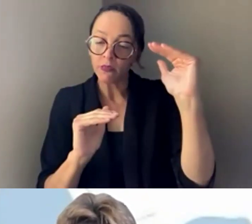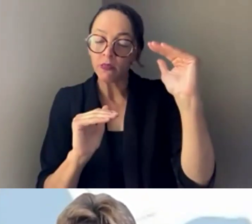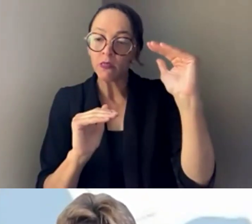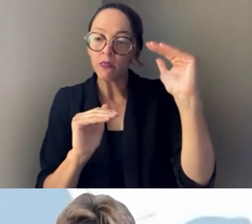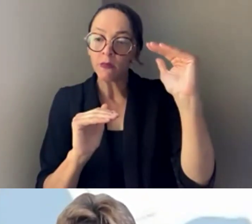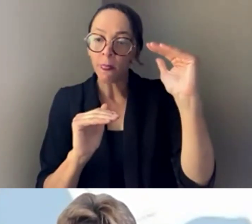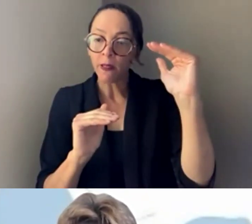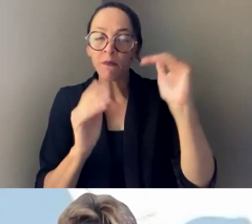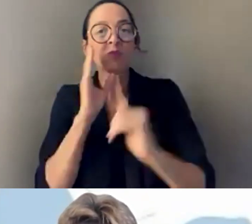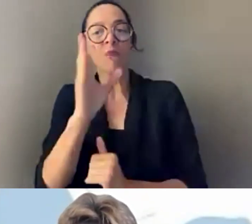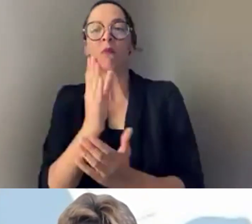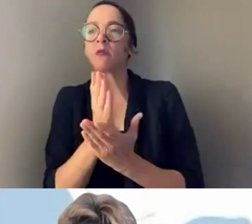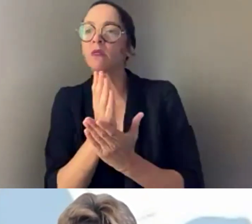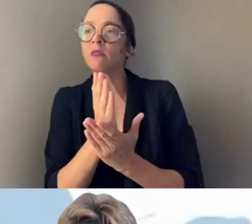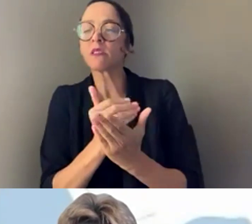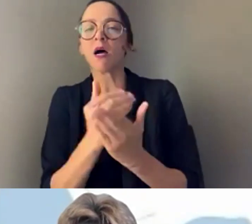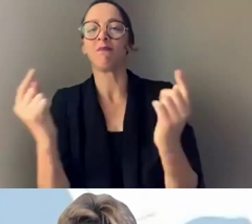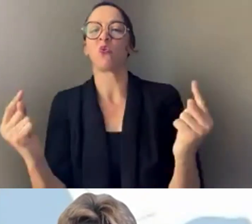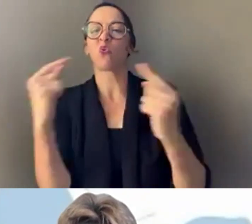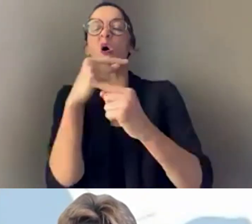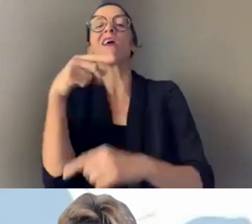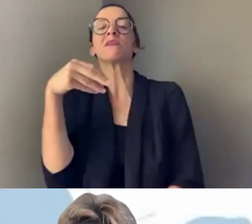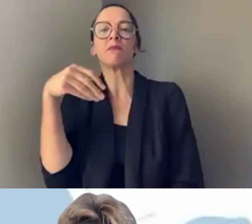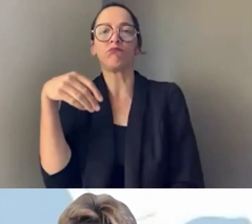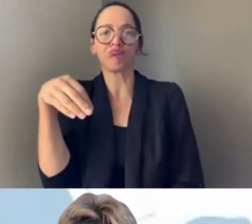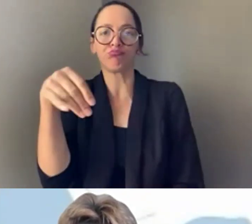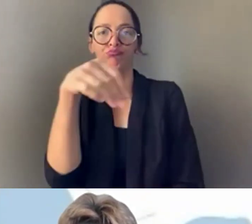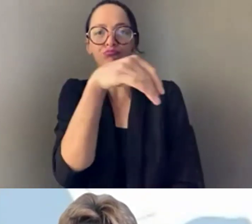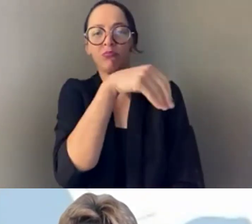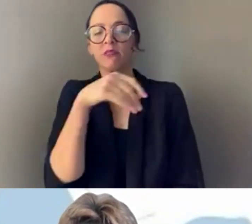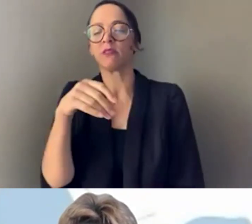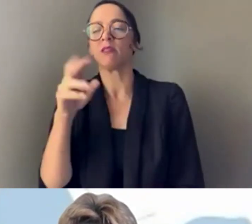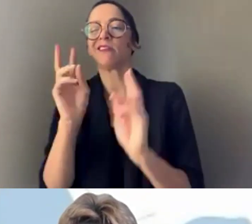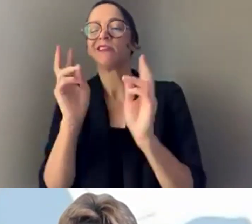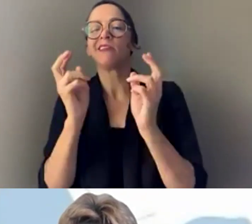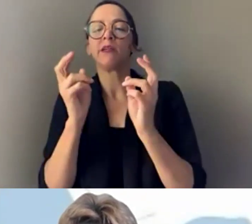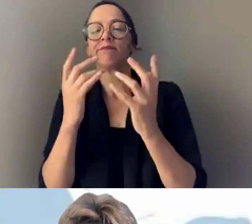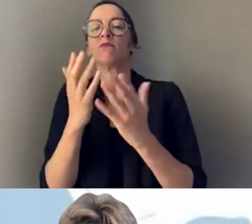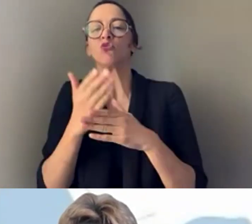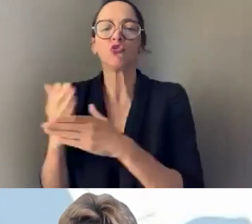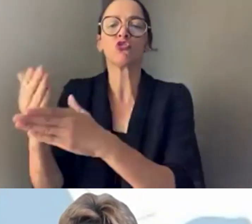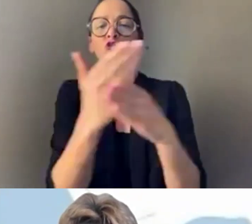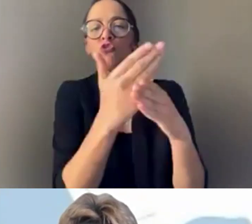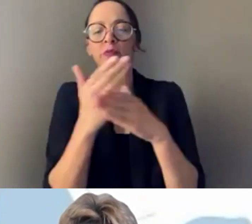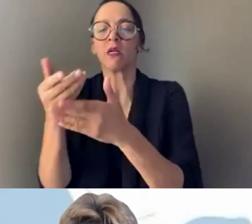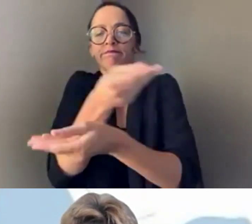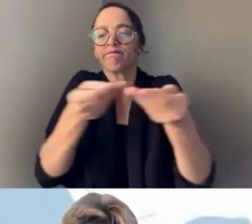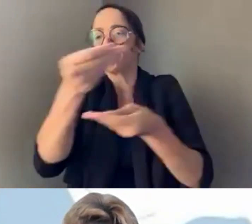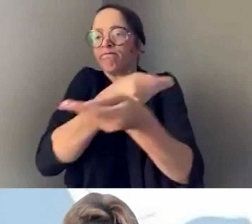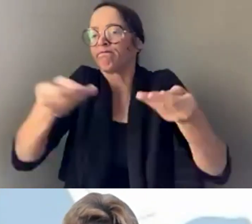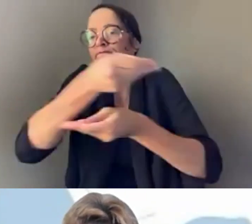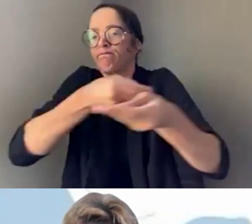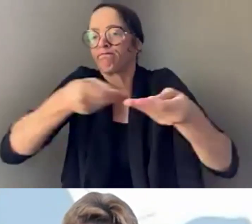there would be some cross-pollination of information, so there is no wrong door. And I like